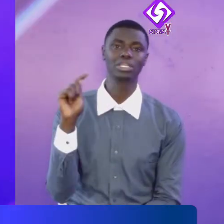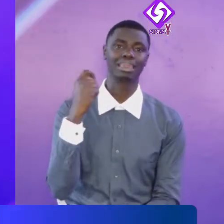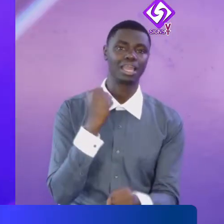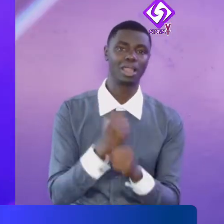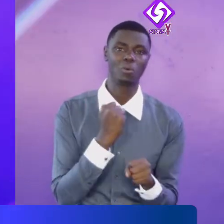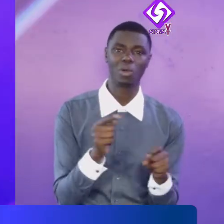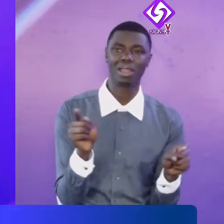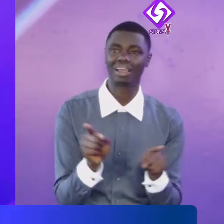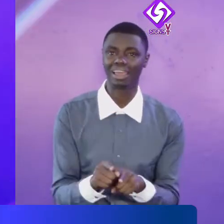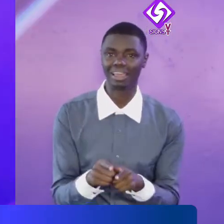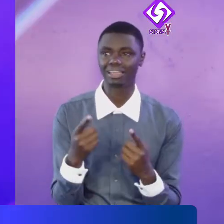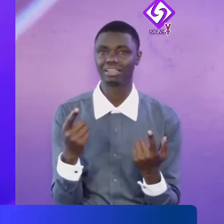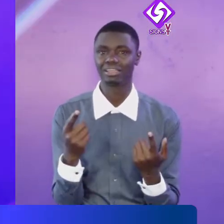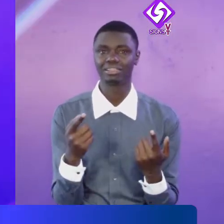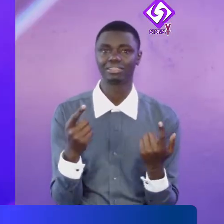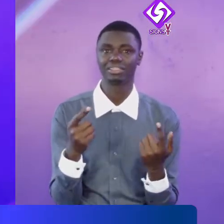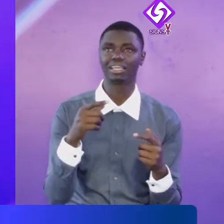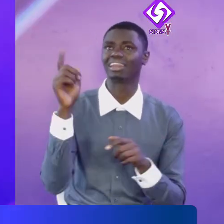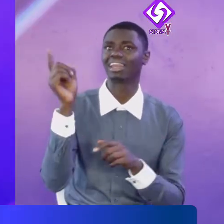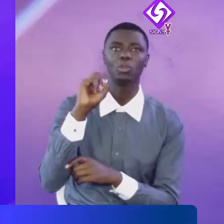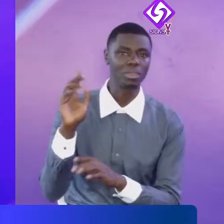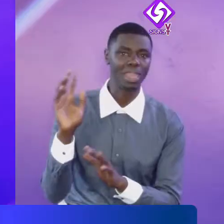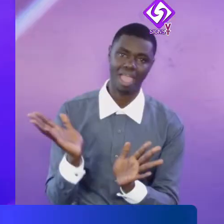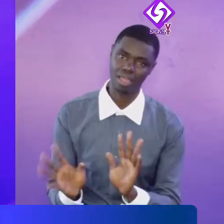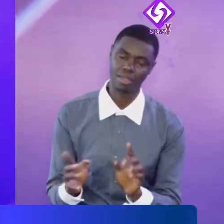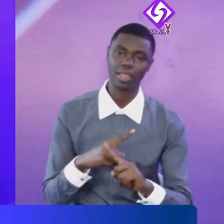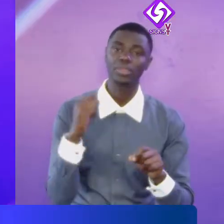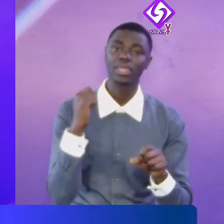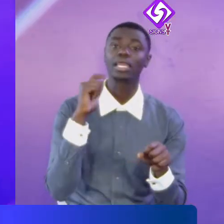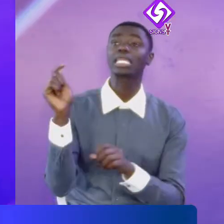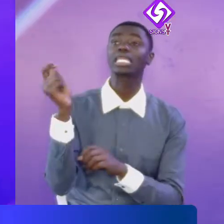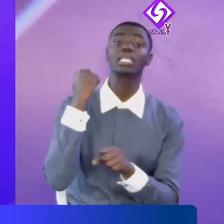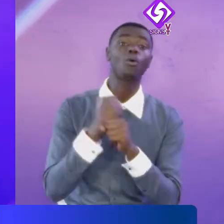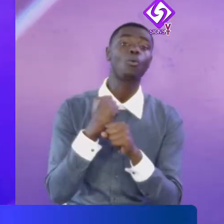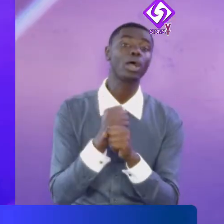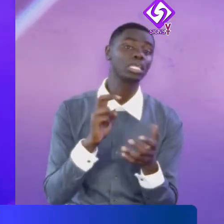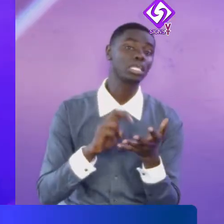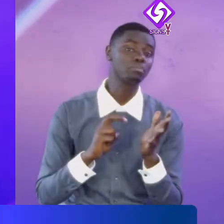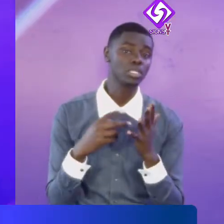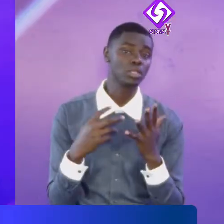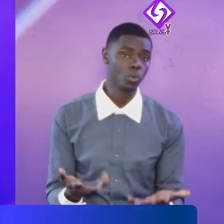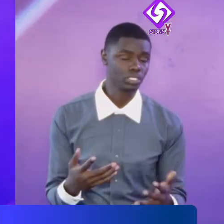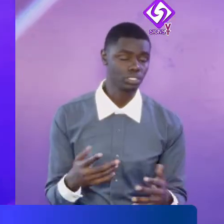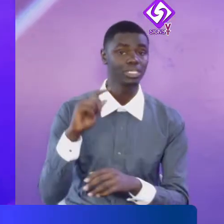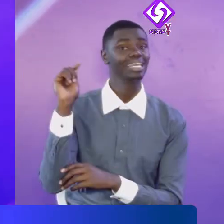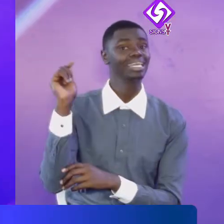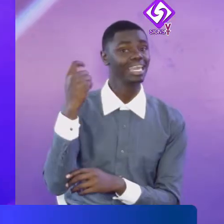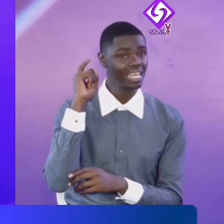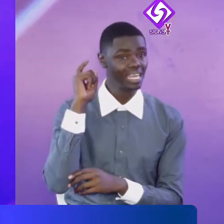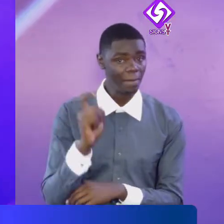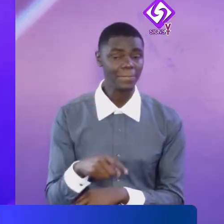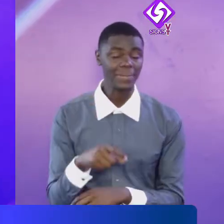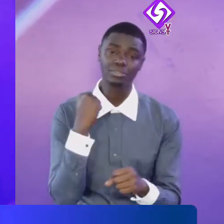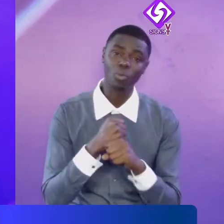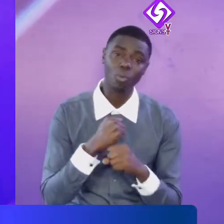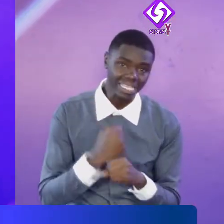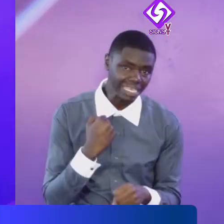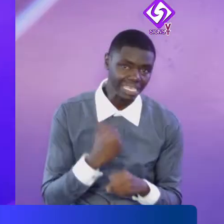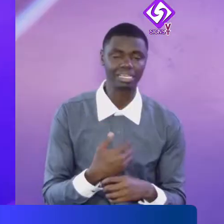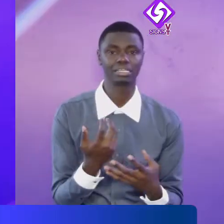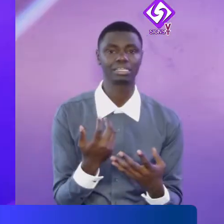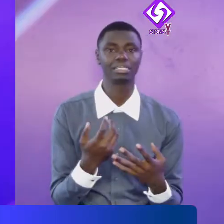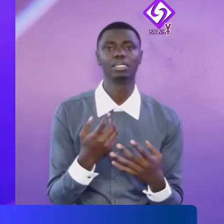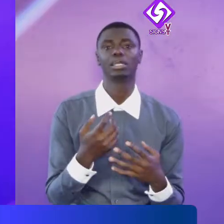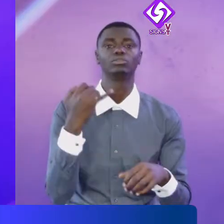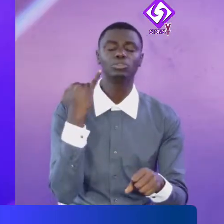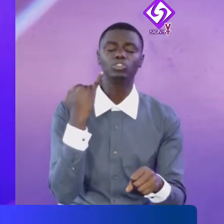the Sakaja said Nairobi should work. To make Kenya work means Kenyans must be at work.